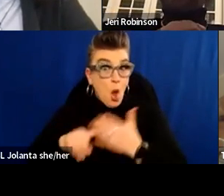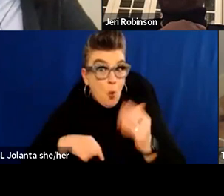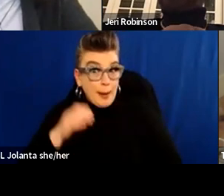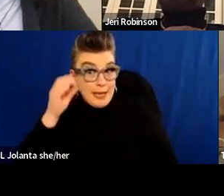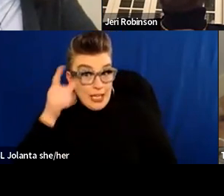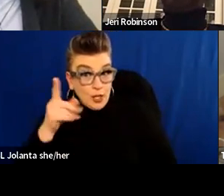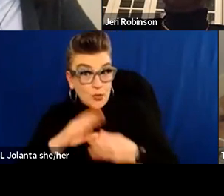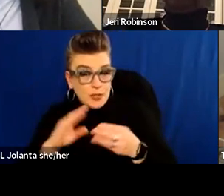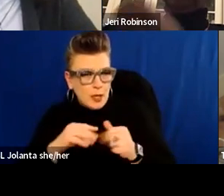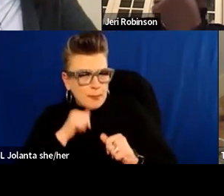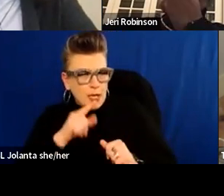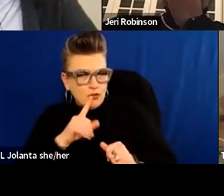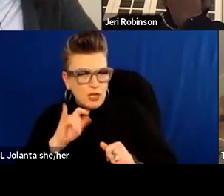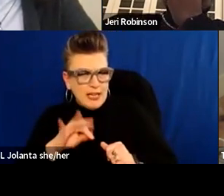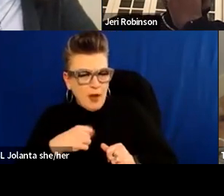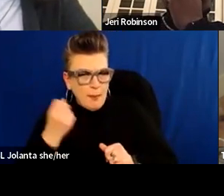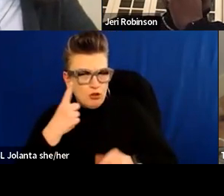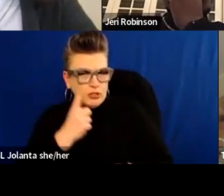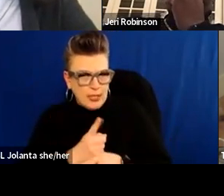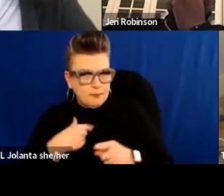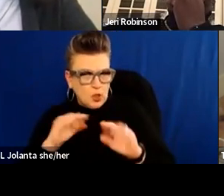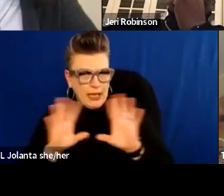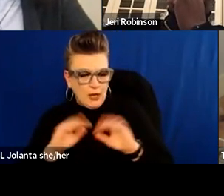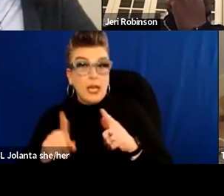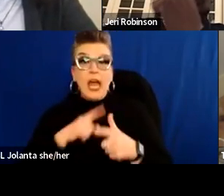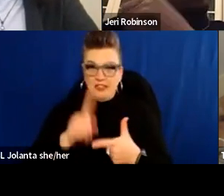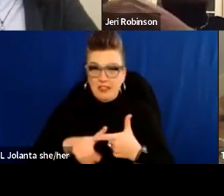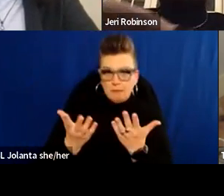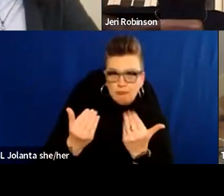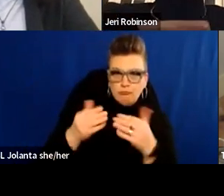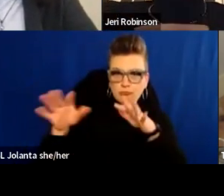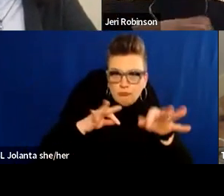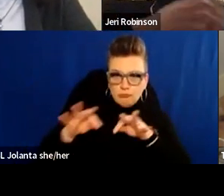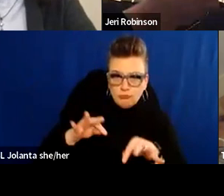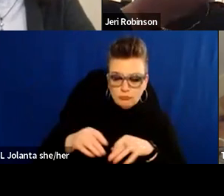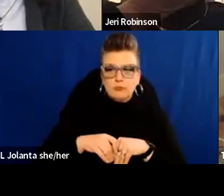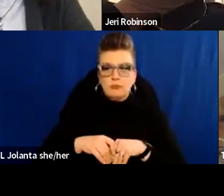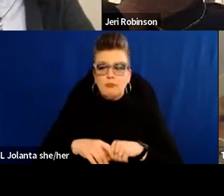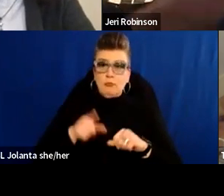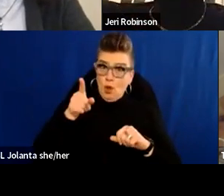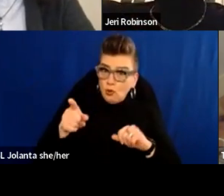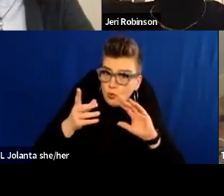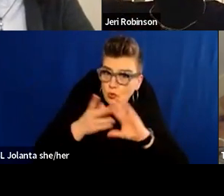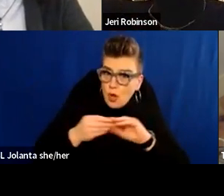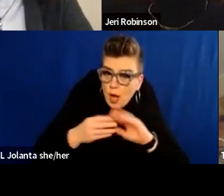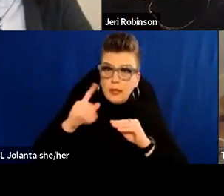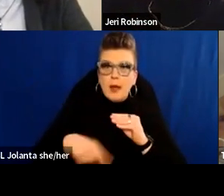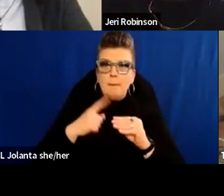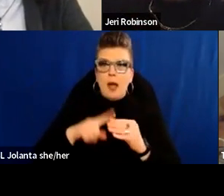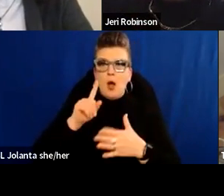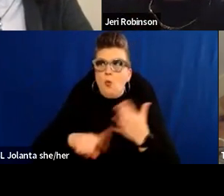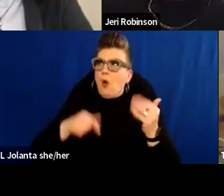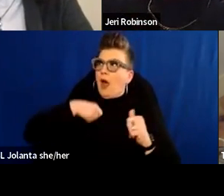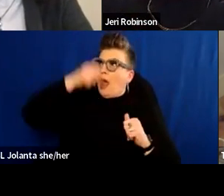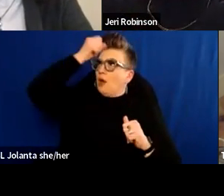sure if it's true so i wanted to sort of get some clarity here and then understand your thinking is you're talking about sort of a uh what i understand is a